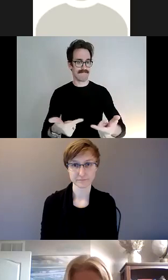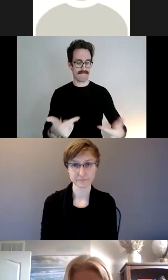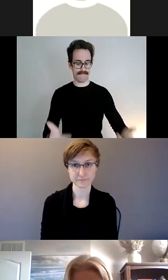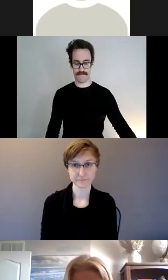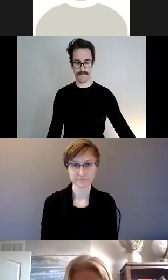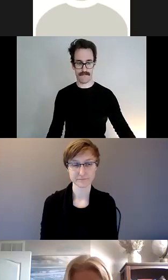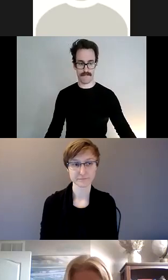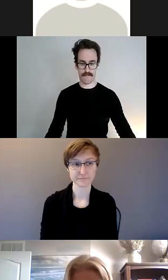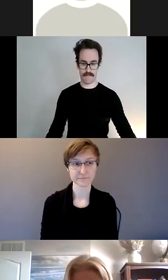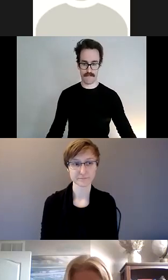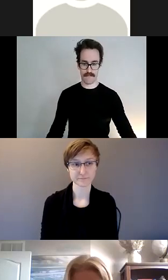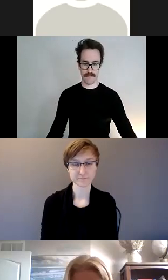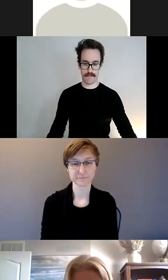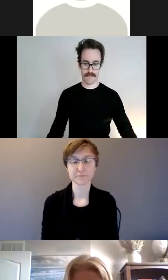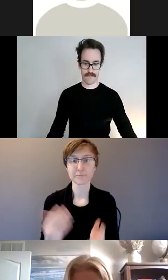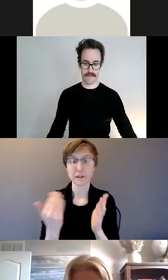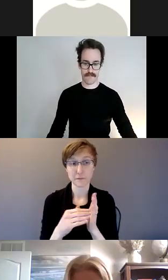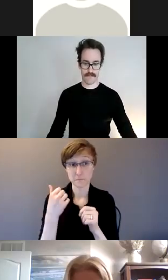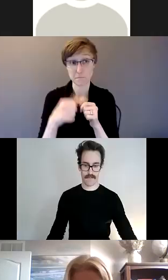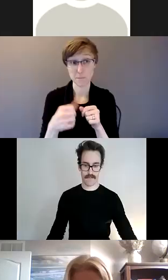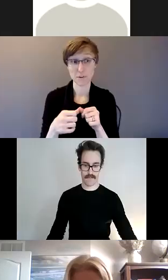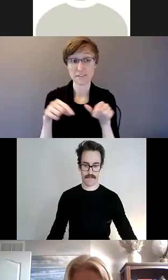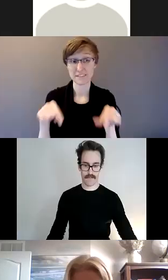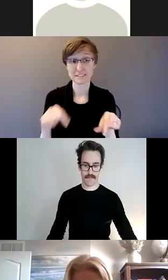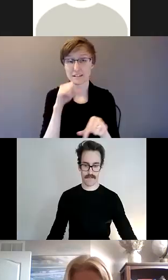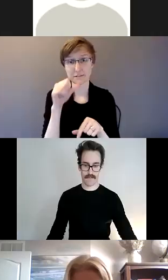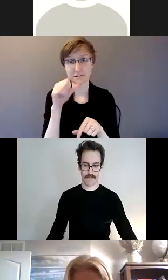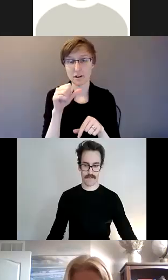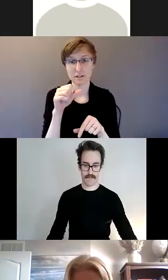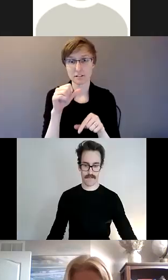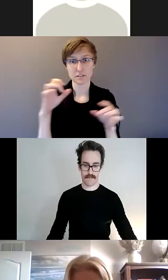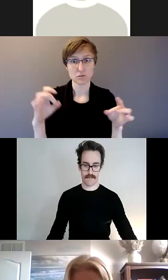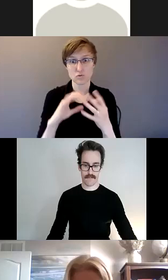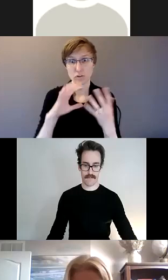So again, remembering that we are not a crisis intervention team. We